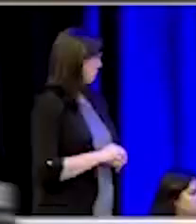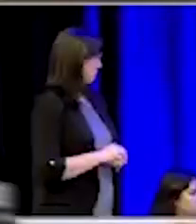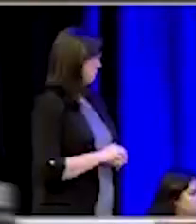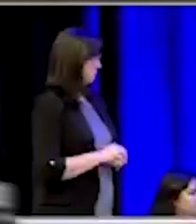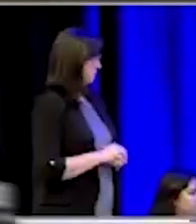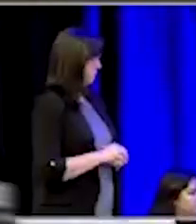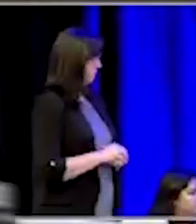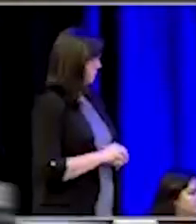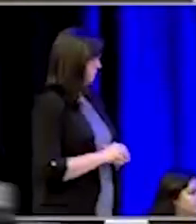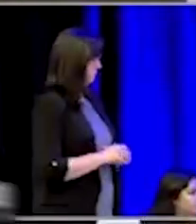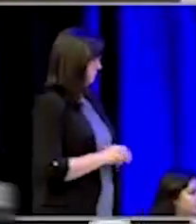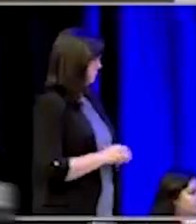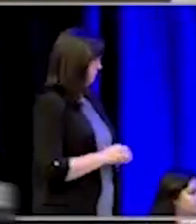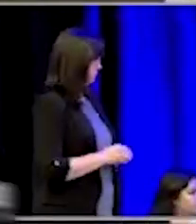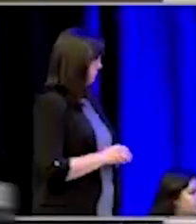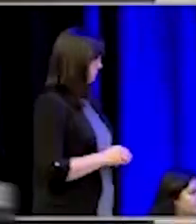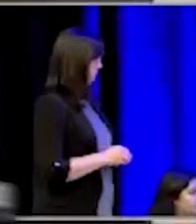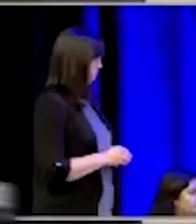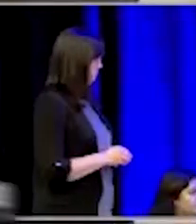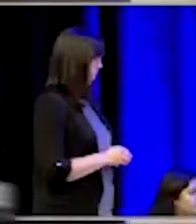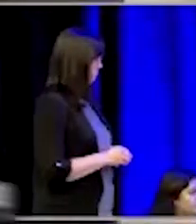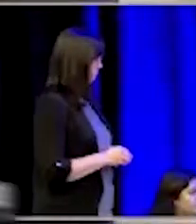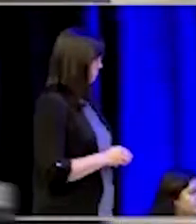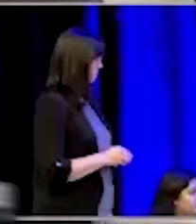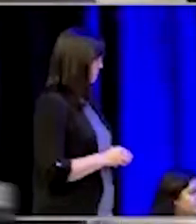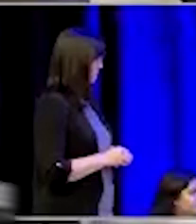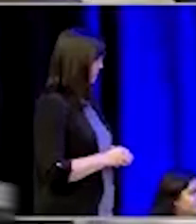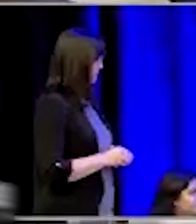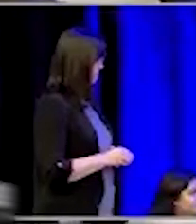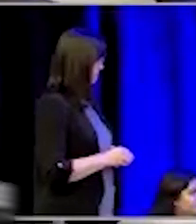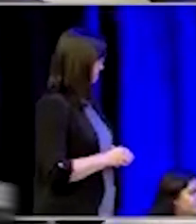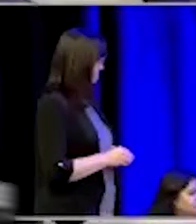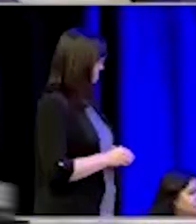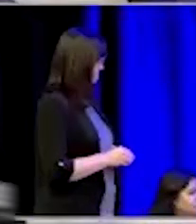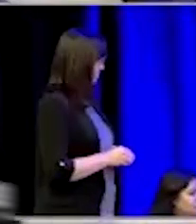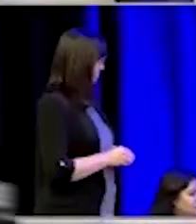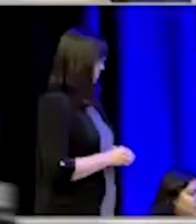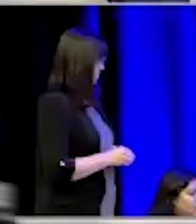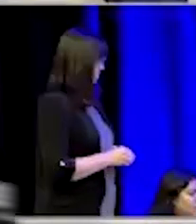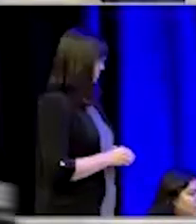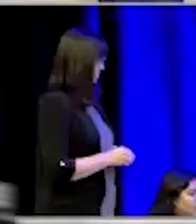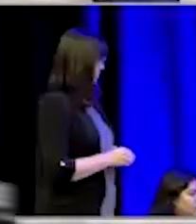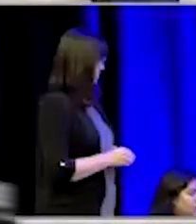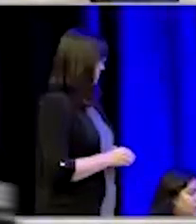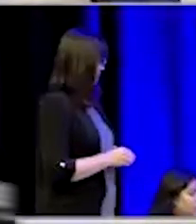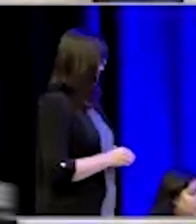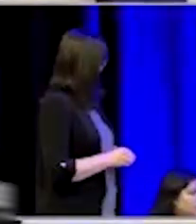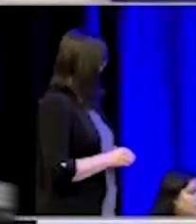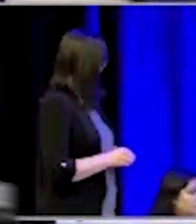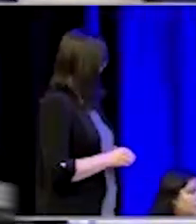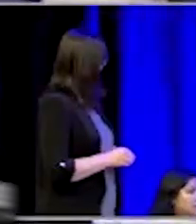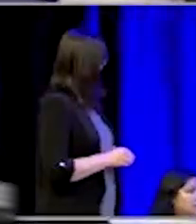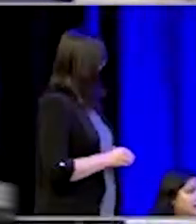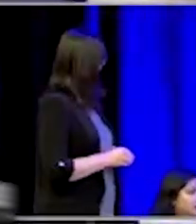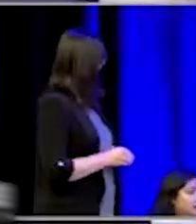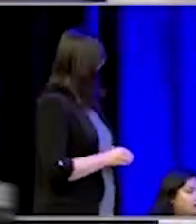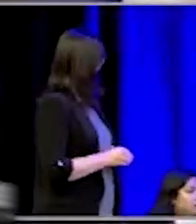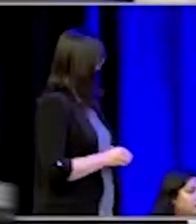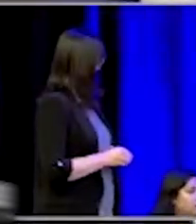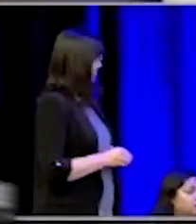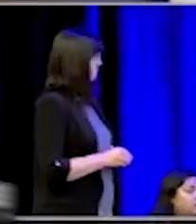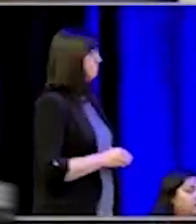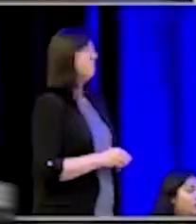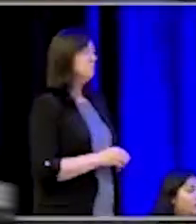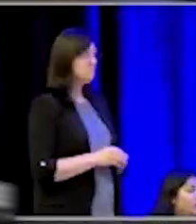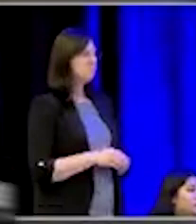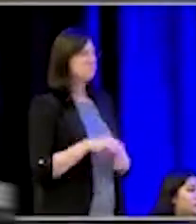Oh, do you want to add anything from the panel up here? Does anybody want to take a stab at that? Yeah, I think you bring